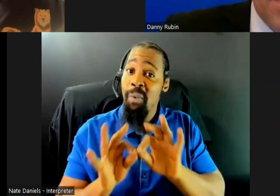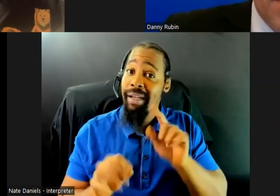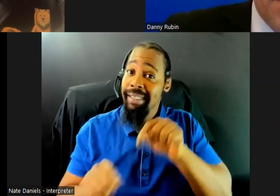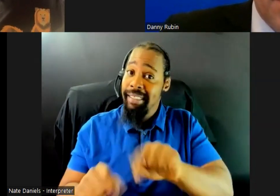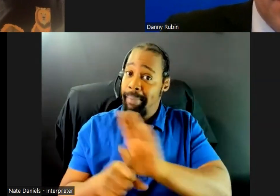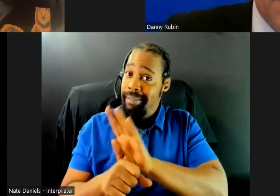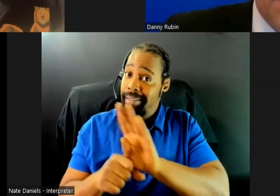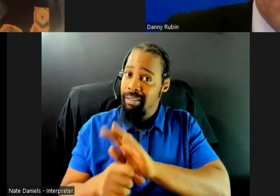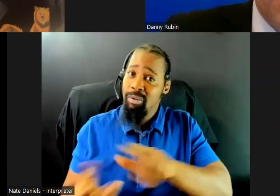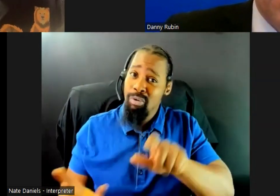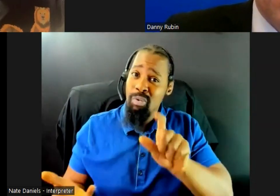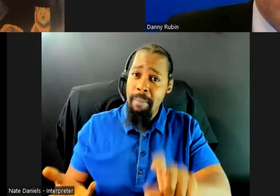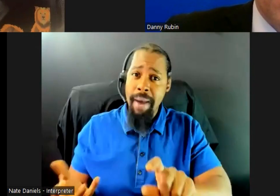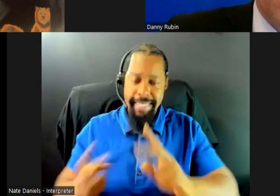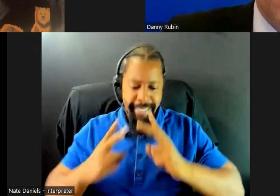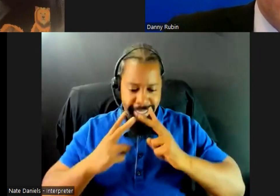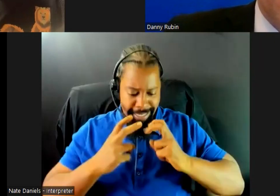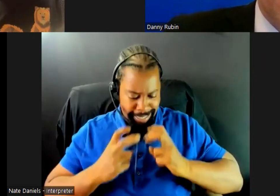and